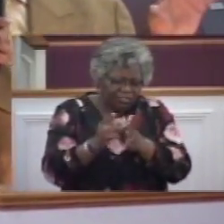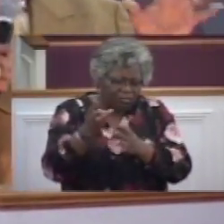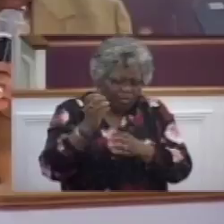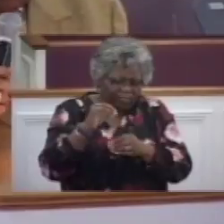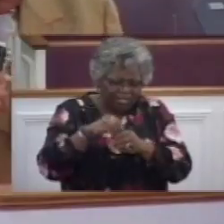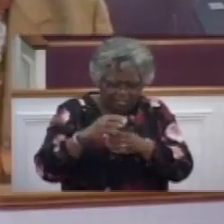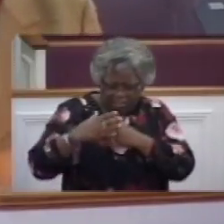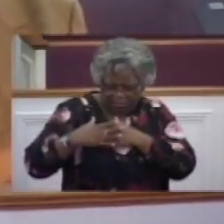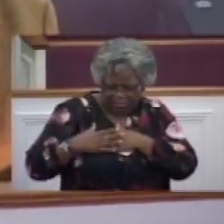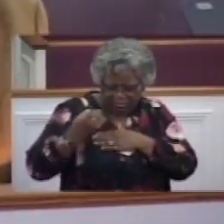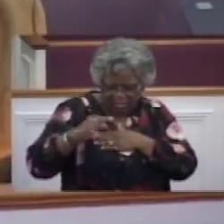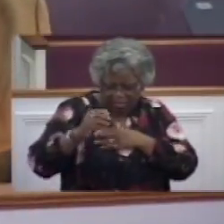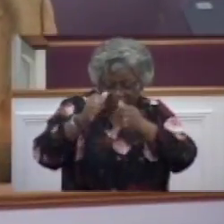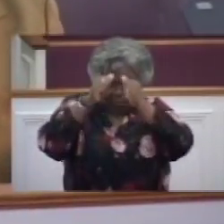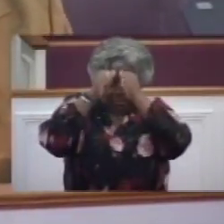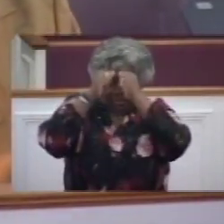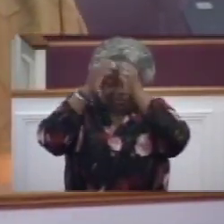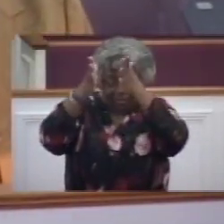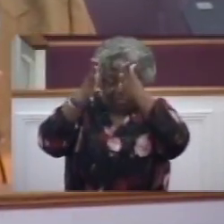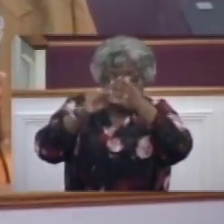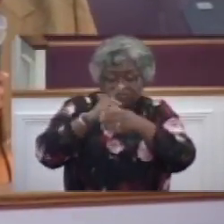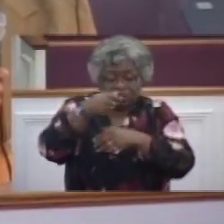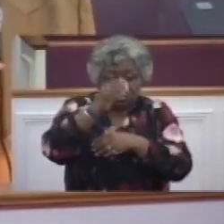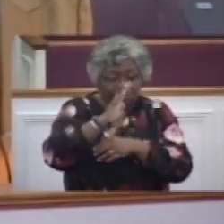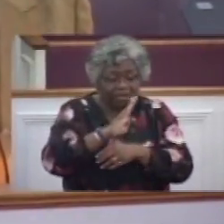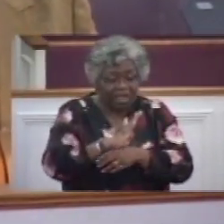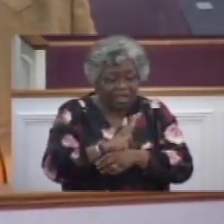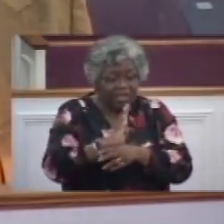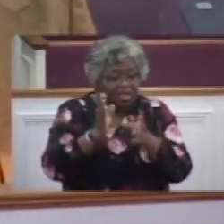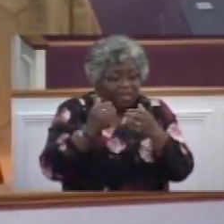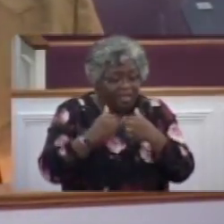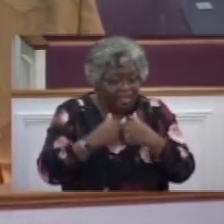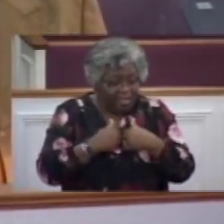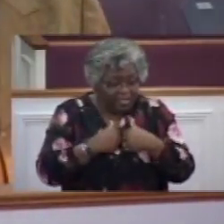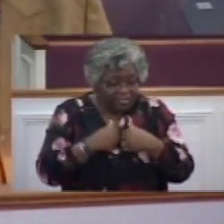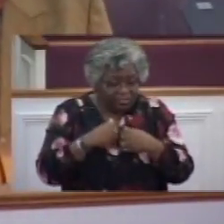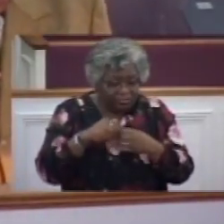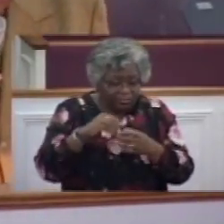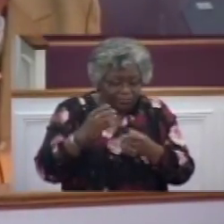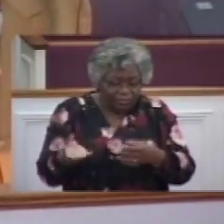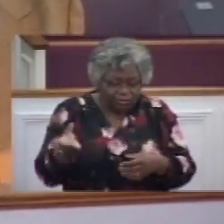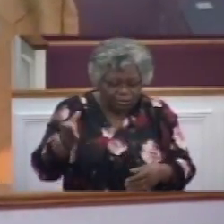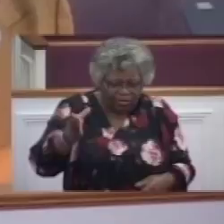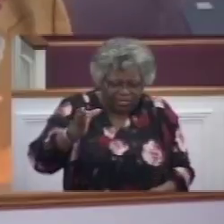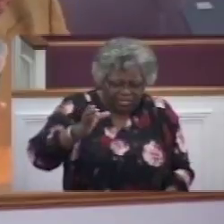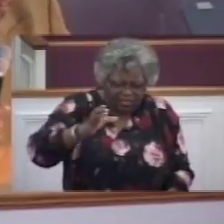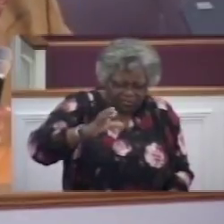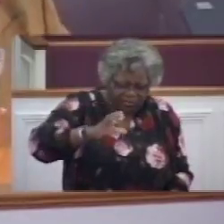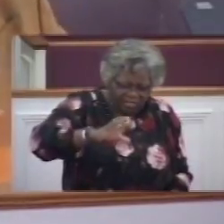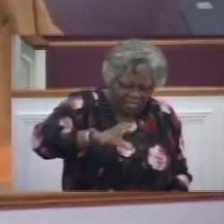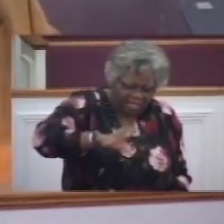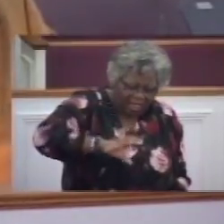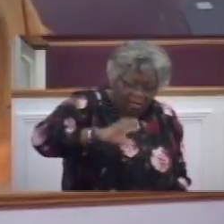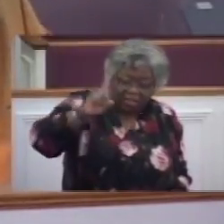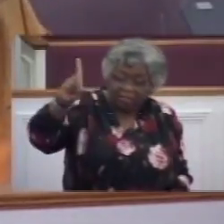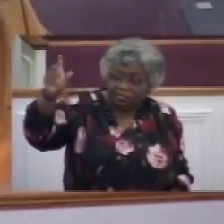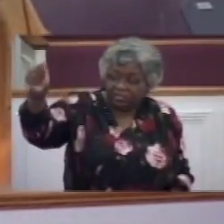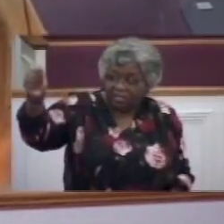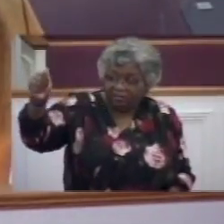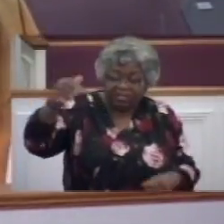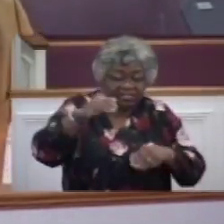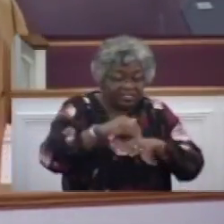bosom of the Father. So God had to empty out himself and